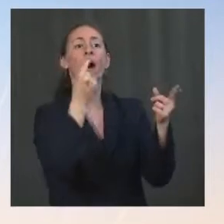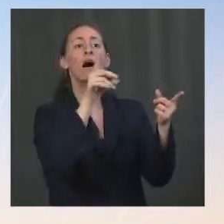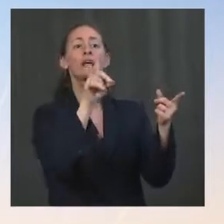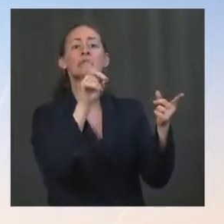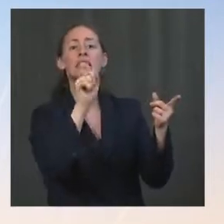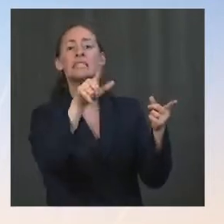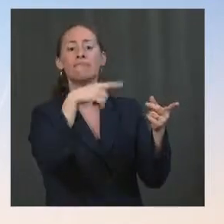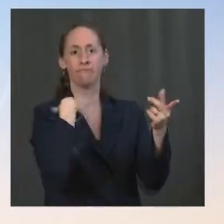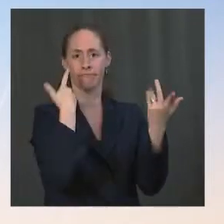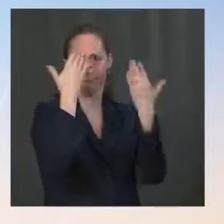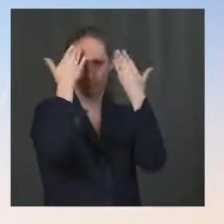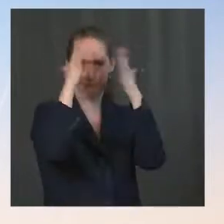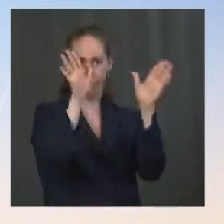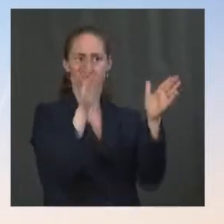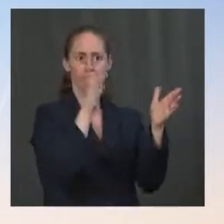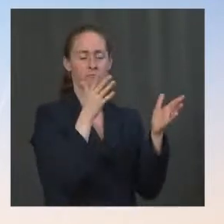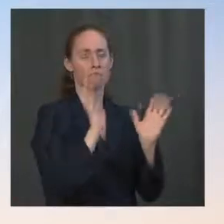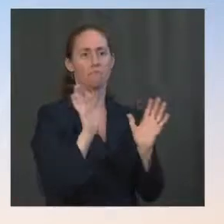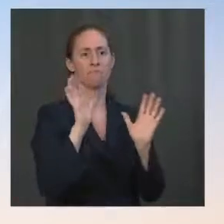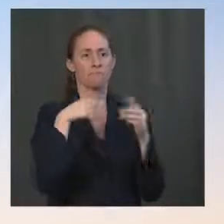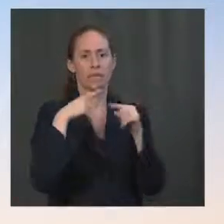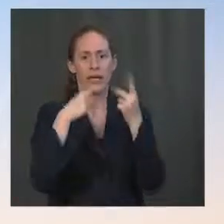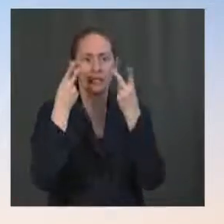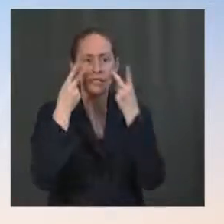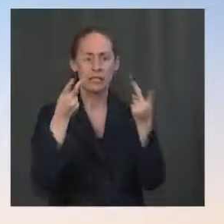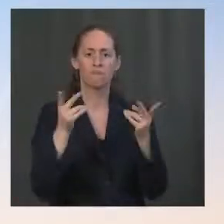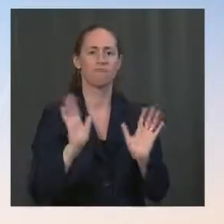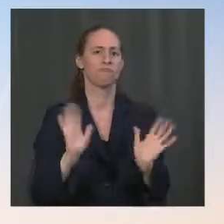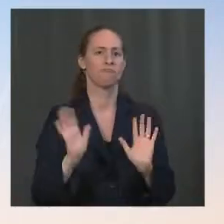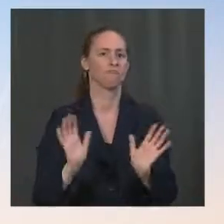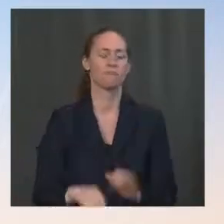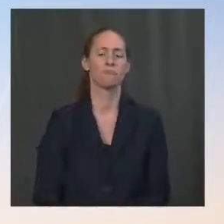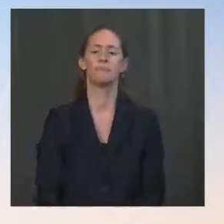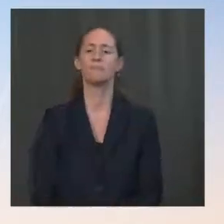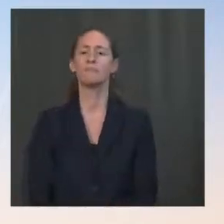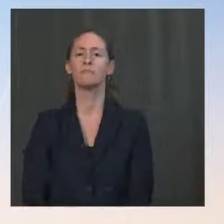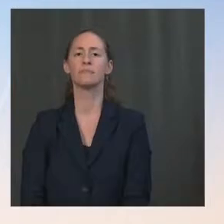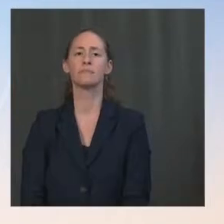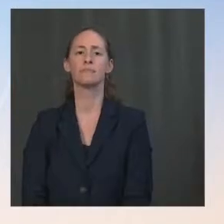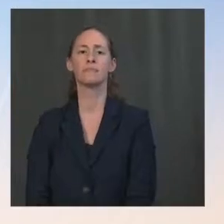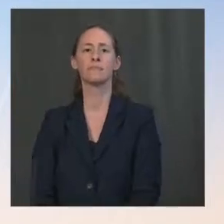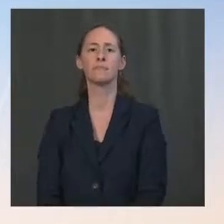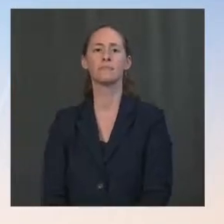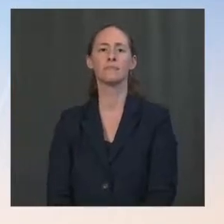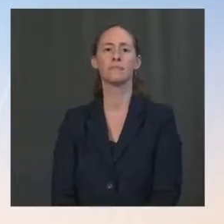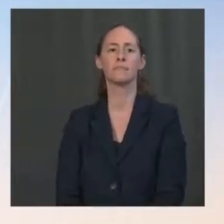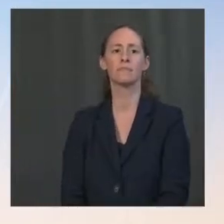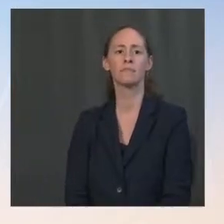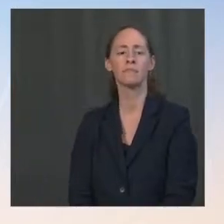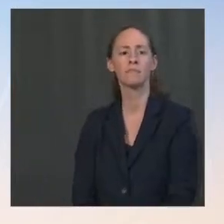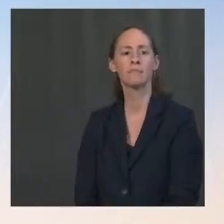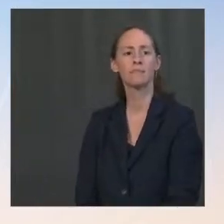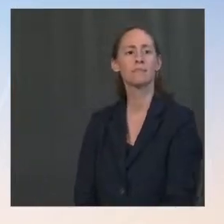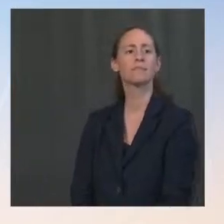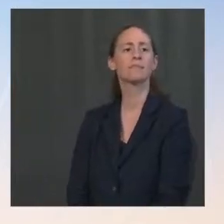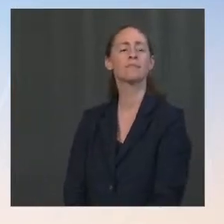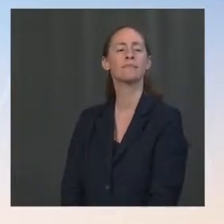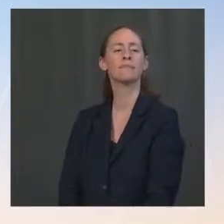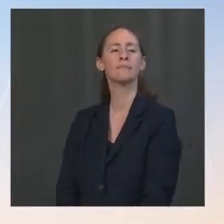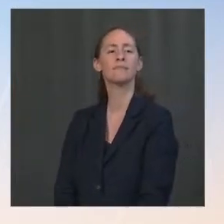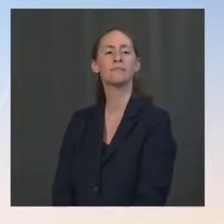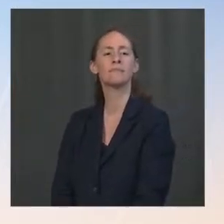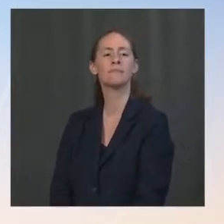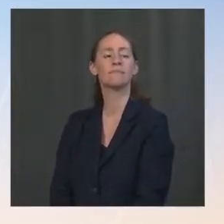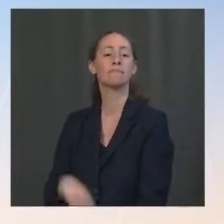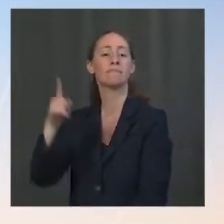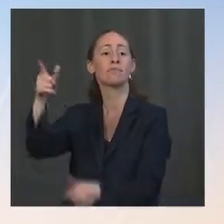an end date or an end timeline. Go ahead. Thanks, Jen. Justice Breyer gave an interesting interview to the New York Times today. And I know there's a